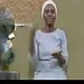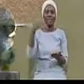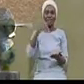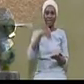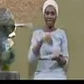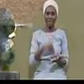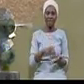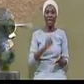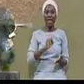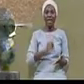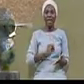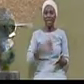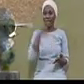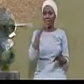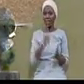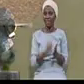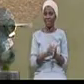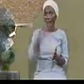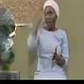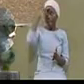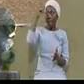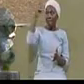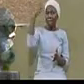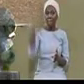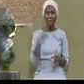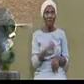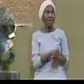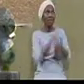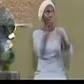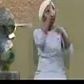before. I say the man of Calvary,